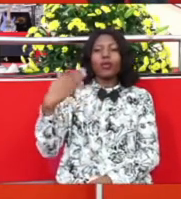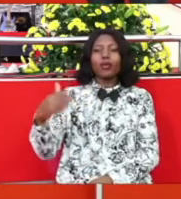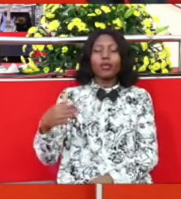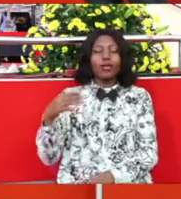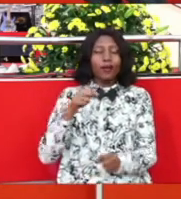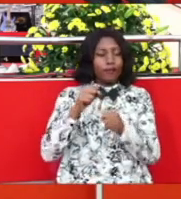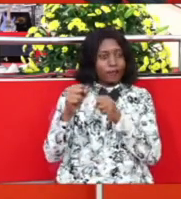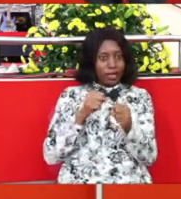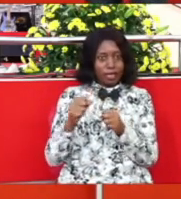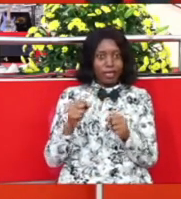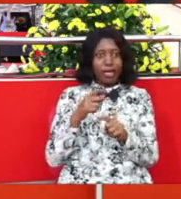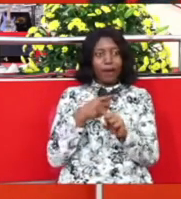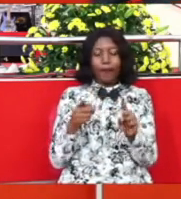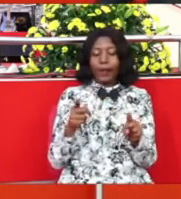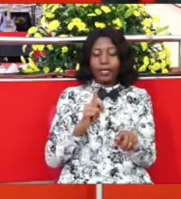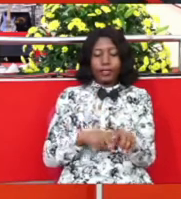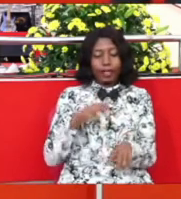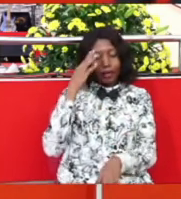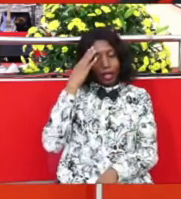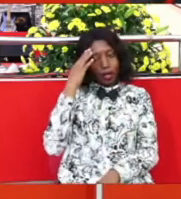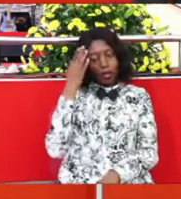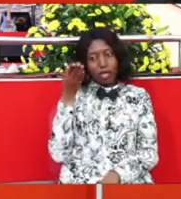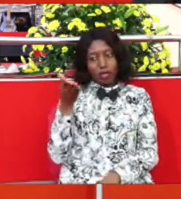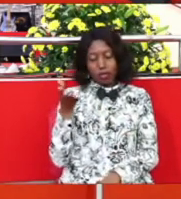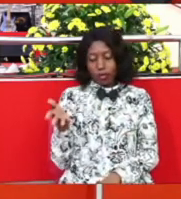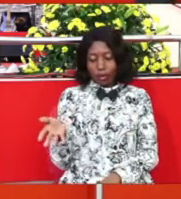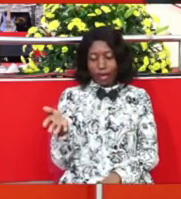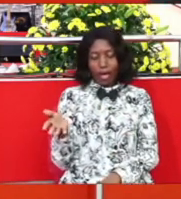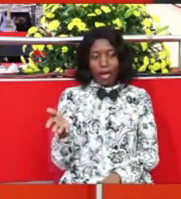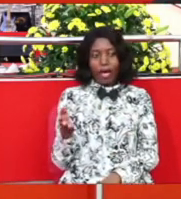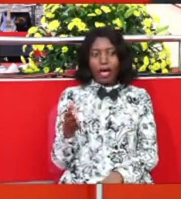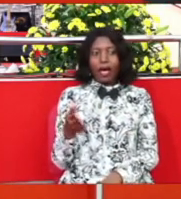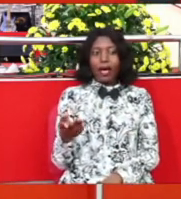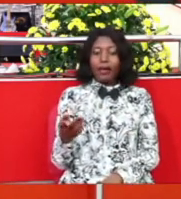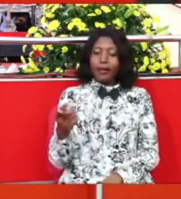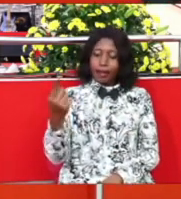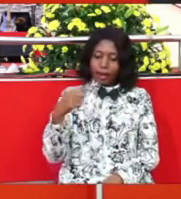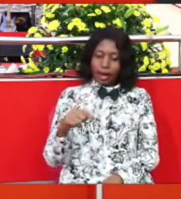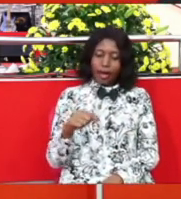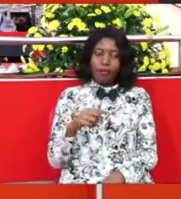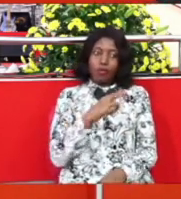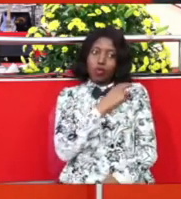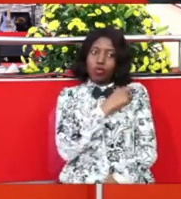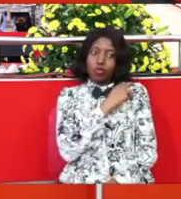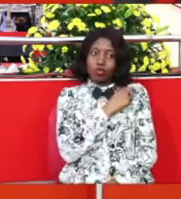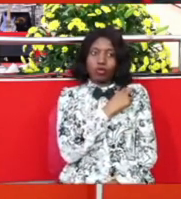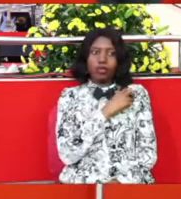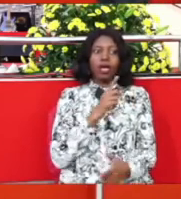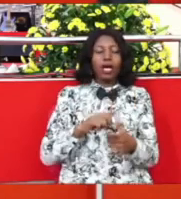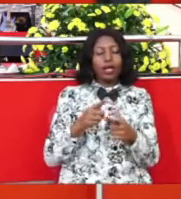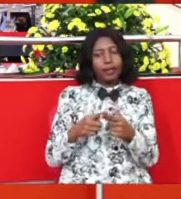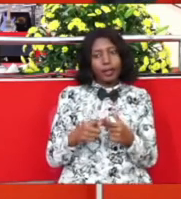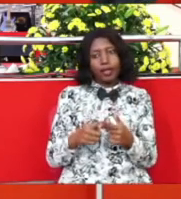nani atatusort. You become a solution to the society. Jirani wanakuwa wanapigana lakini wakisikia huko basi wanasema wacha